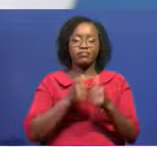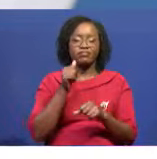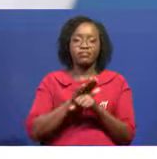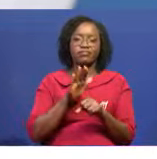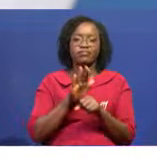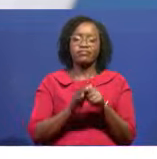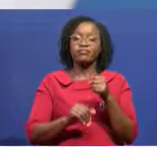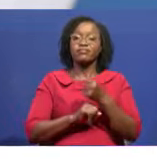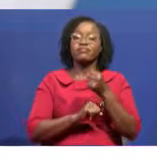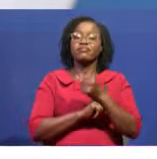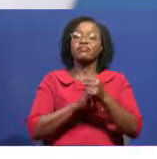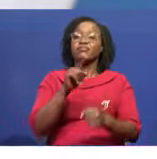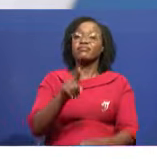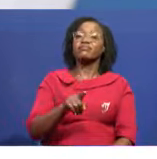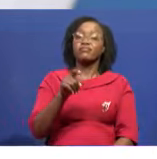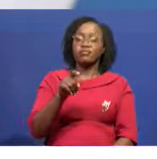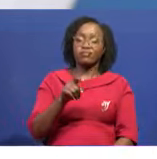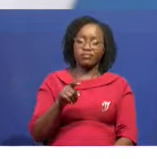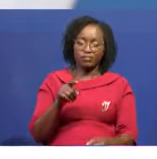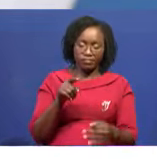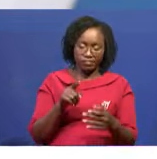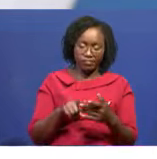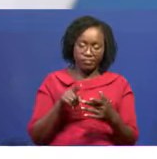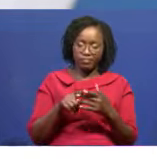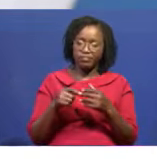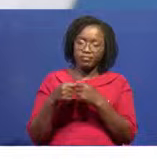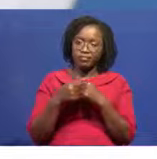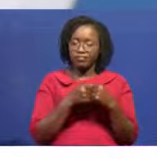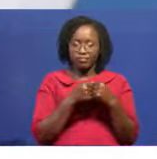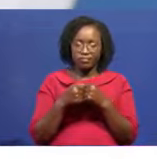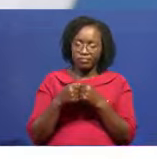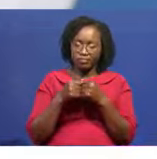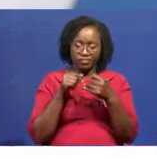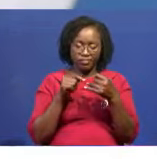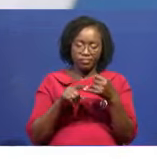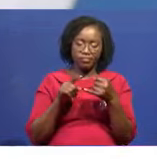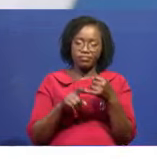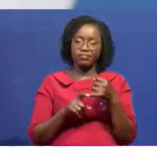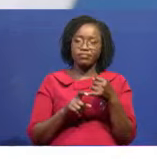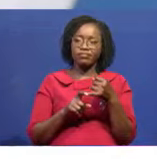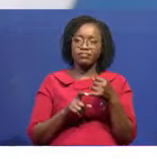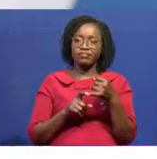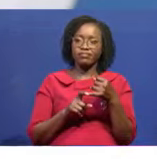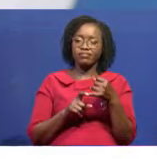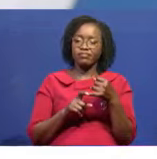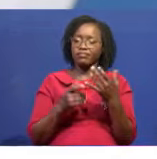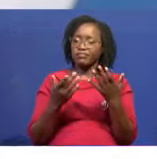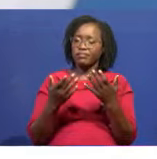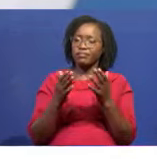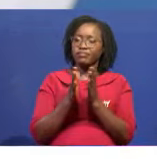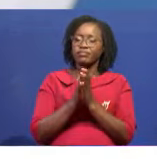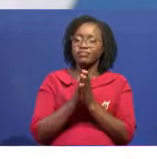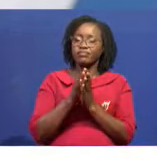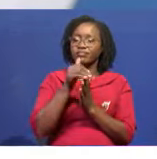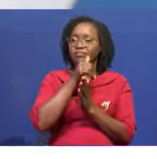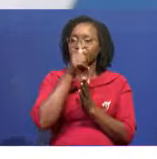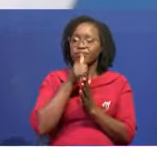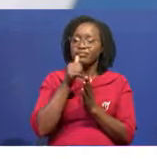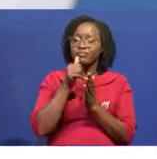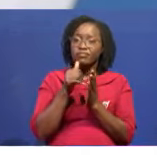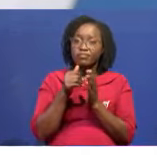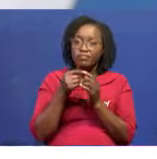of support. In terms of the challenges, obviously we have the challenge, as you mentioned, of the whistleblower bill. A lot